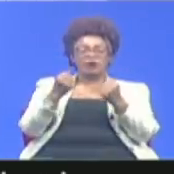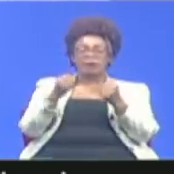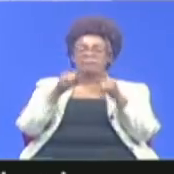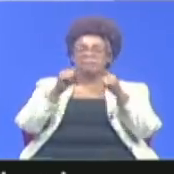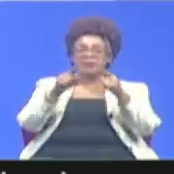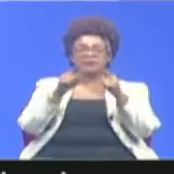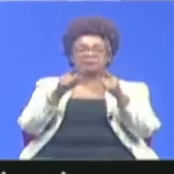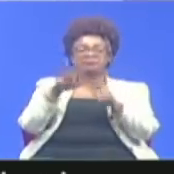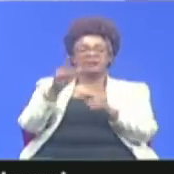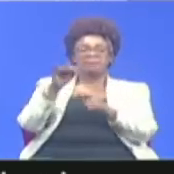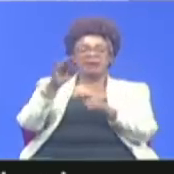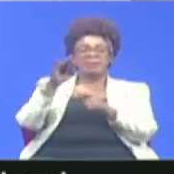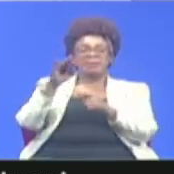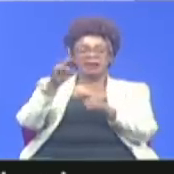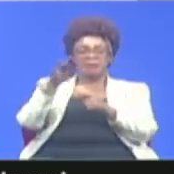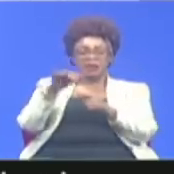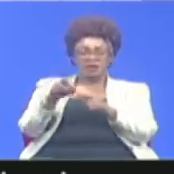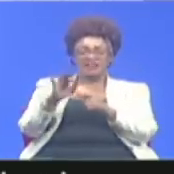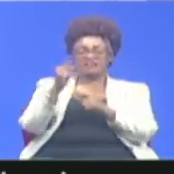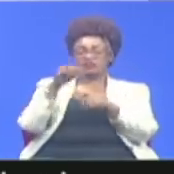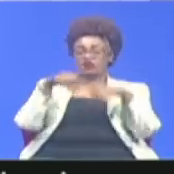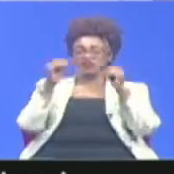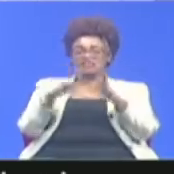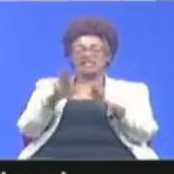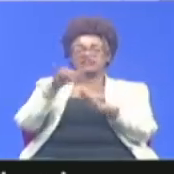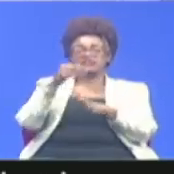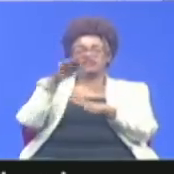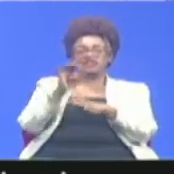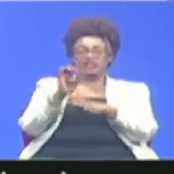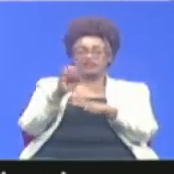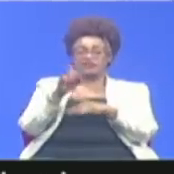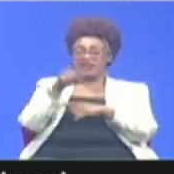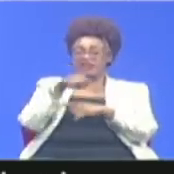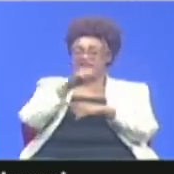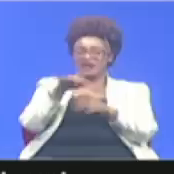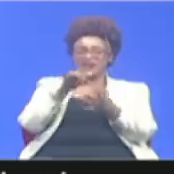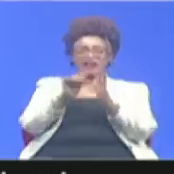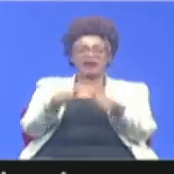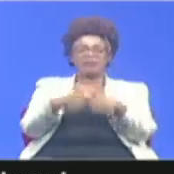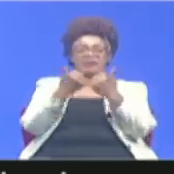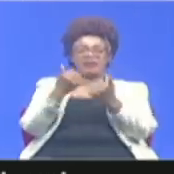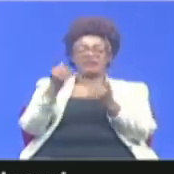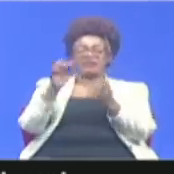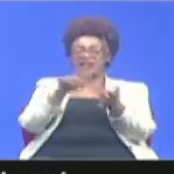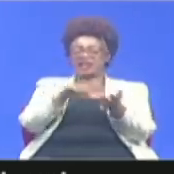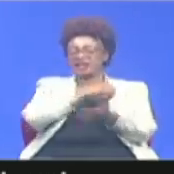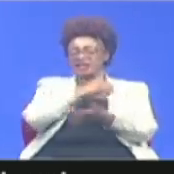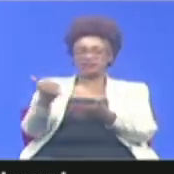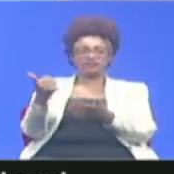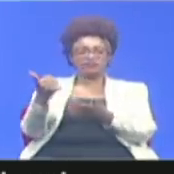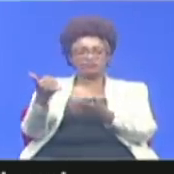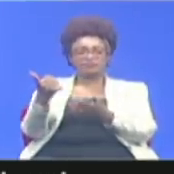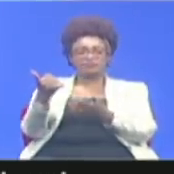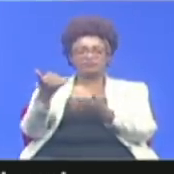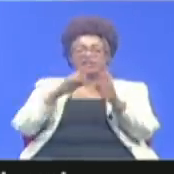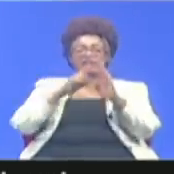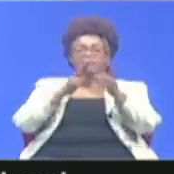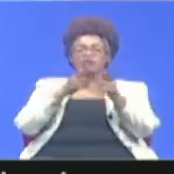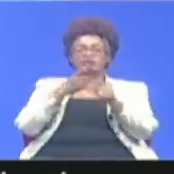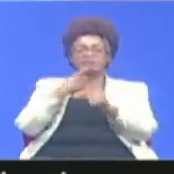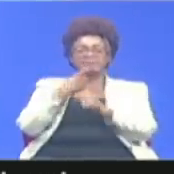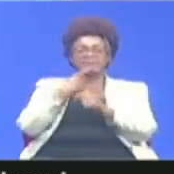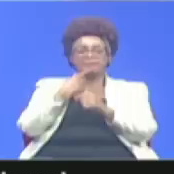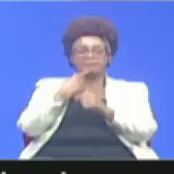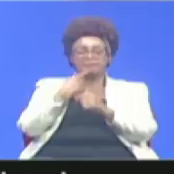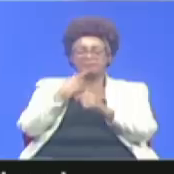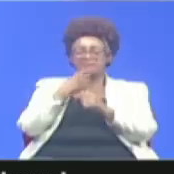Barbara Kamau, and her first officer Jean Muredi for the error that resulted in the crash at Kinangop. The report says the crew failed